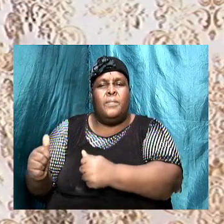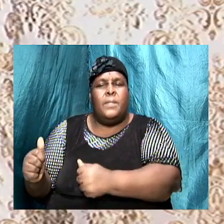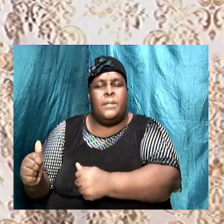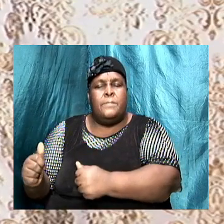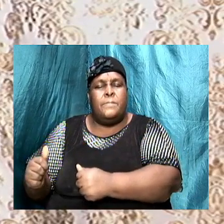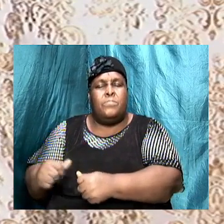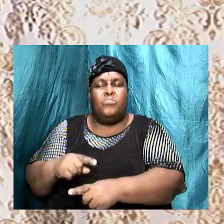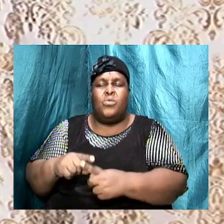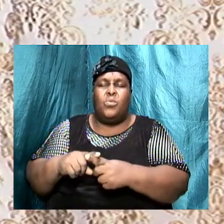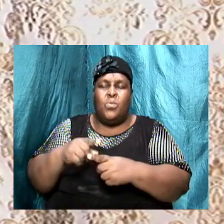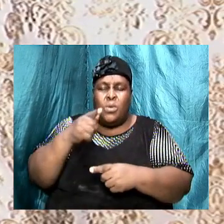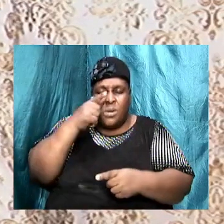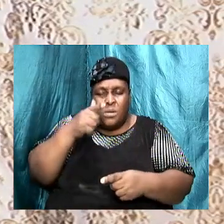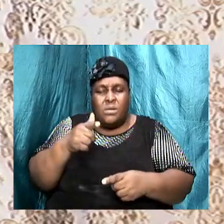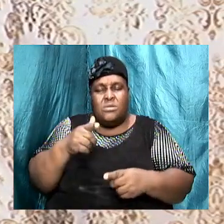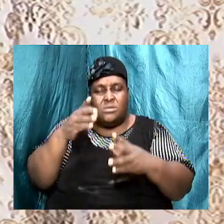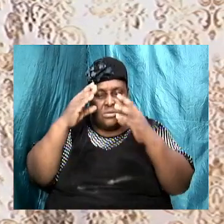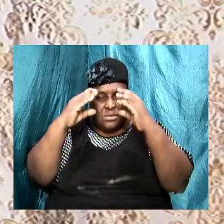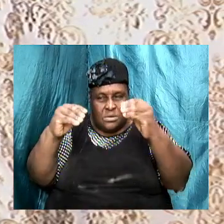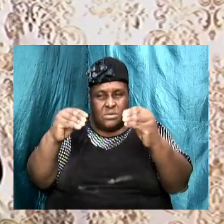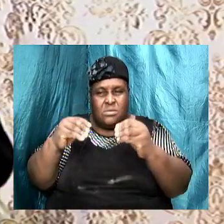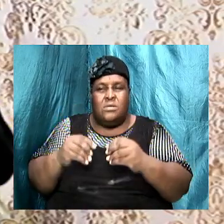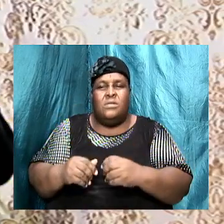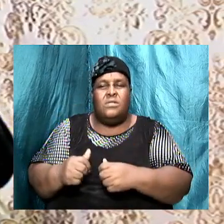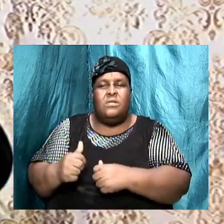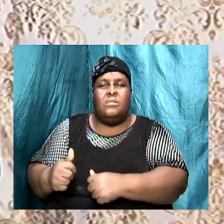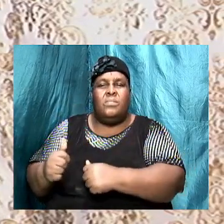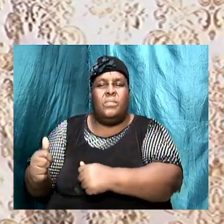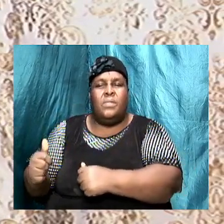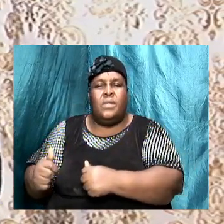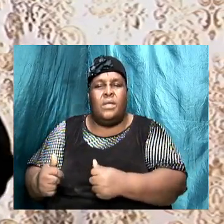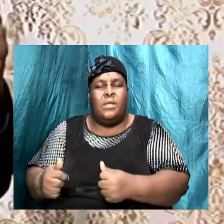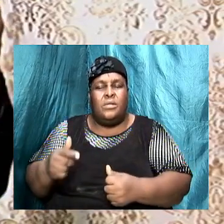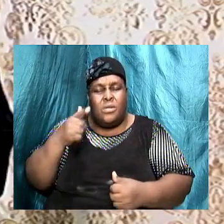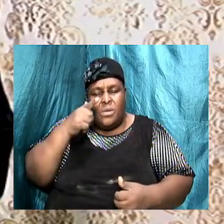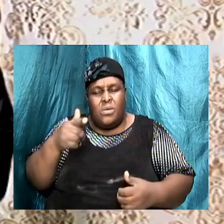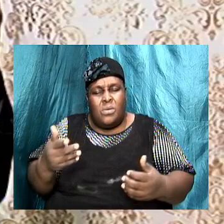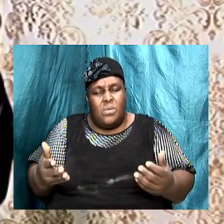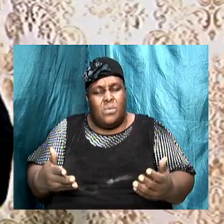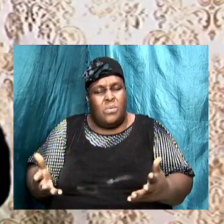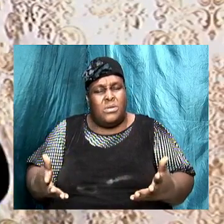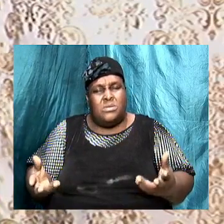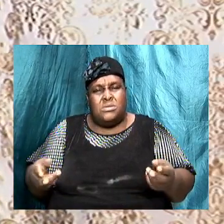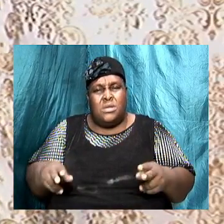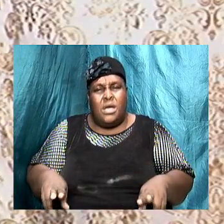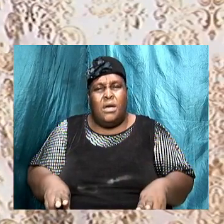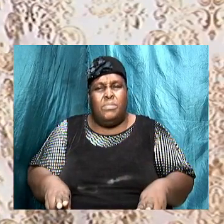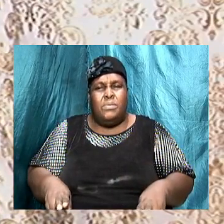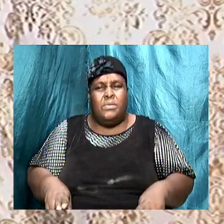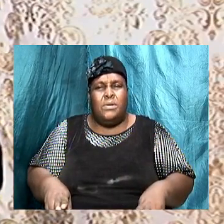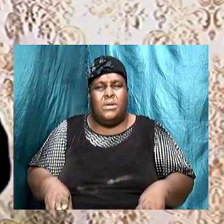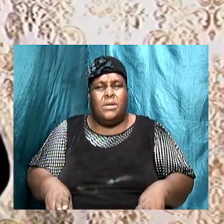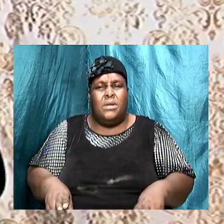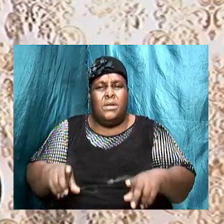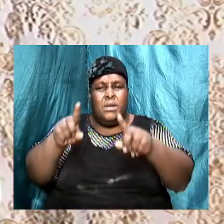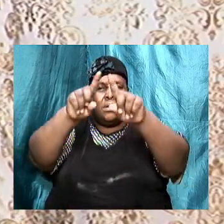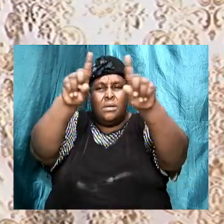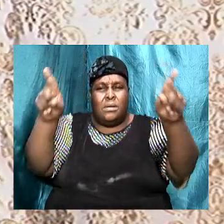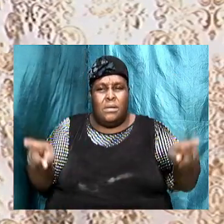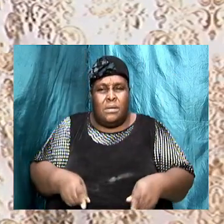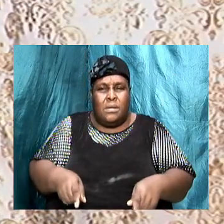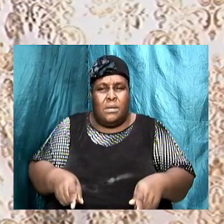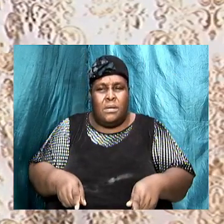amen, when we look at the teachings of the apostle and look at what is happening in the, and I put in brackets, the